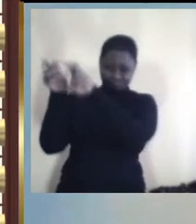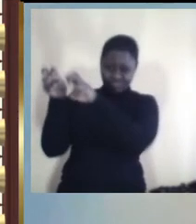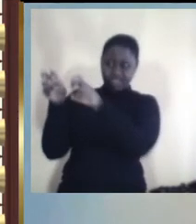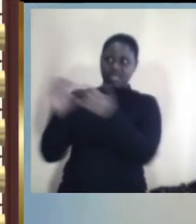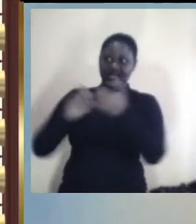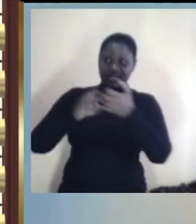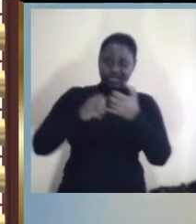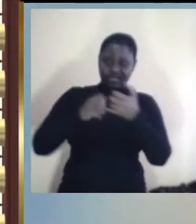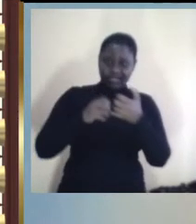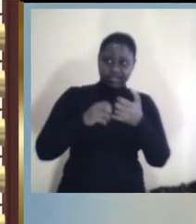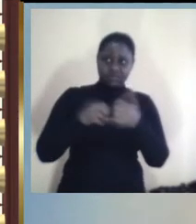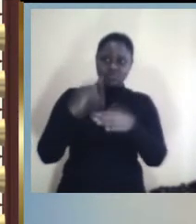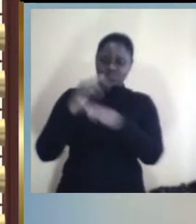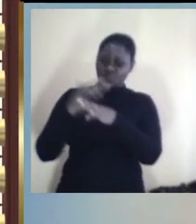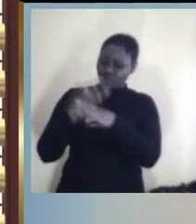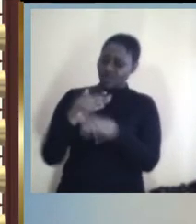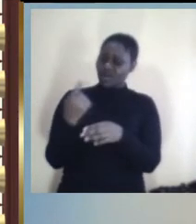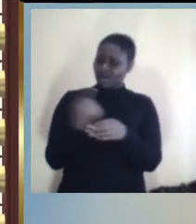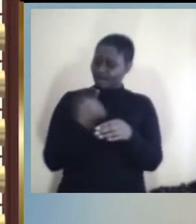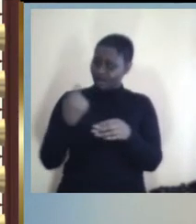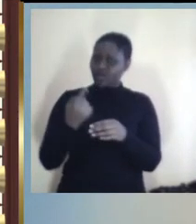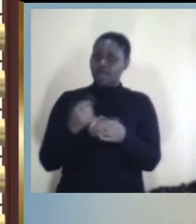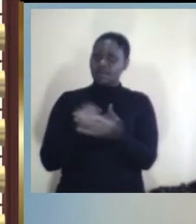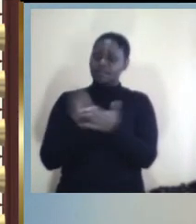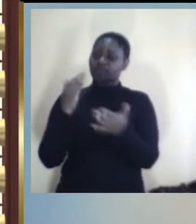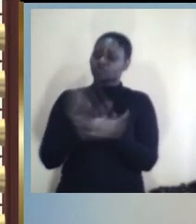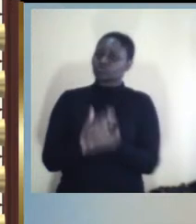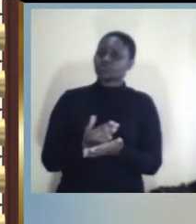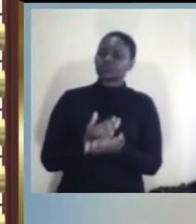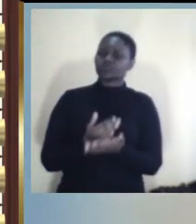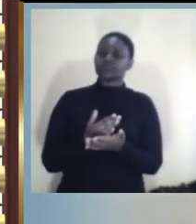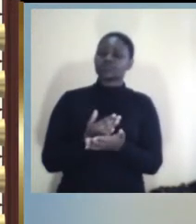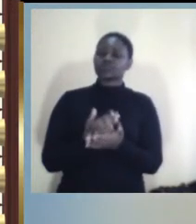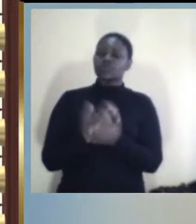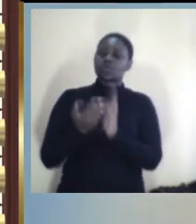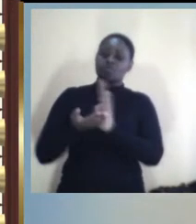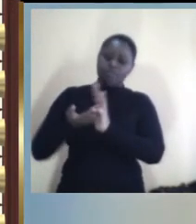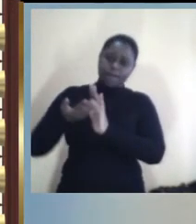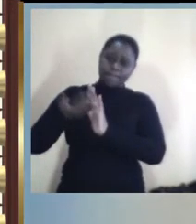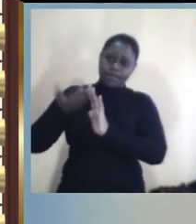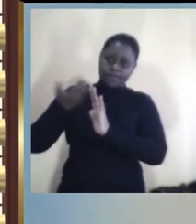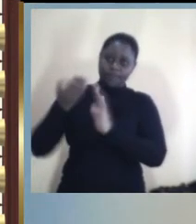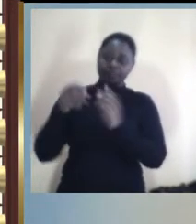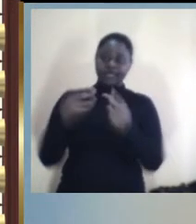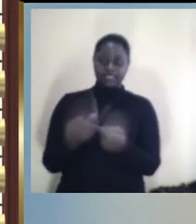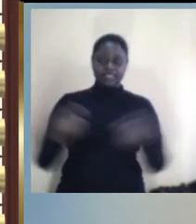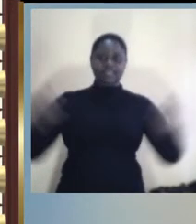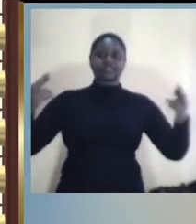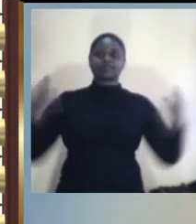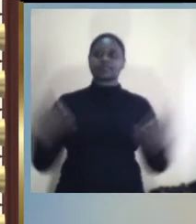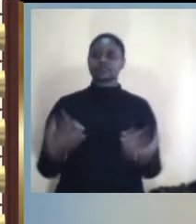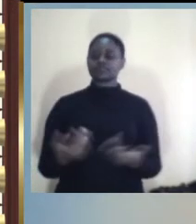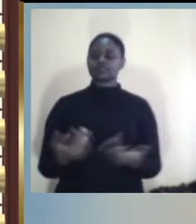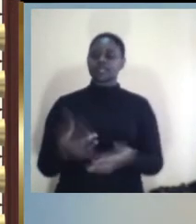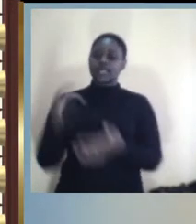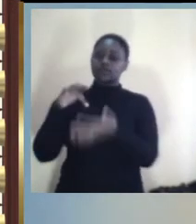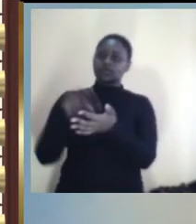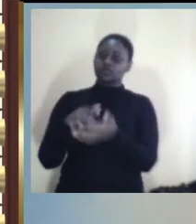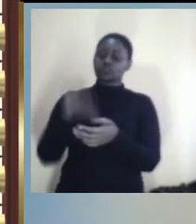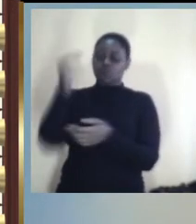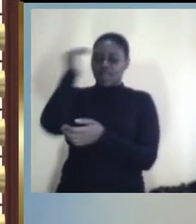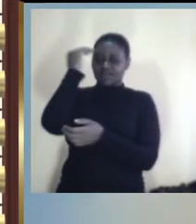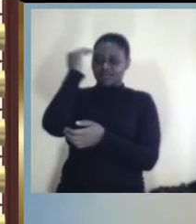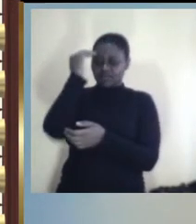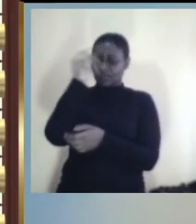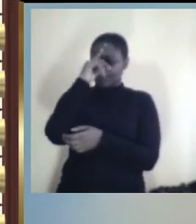means to work around ensuring that we increase the resources to this sector, as we all